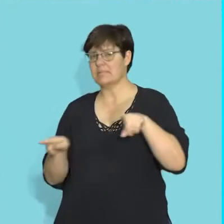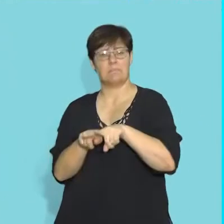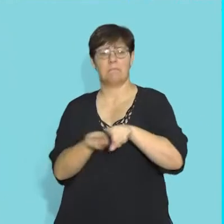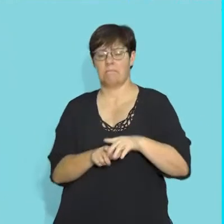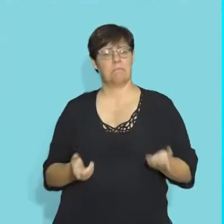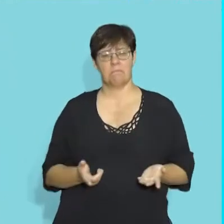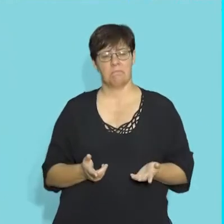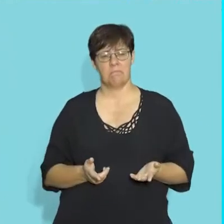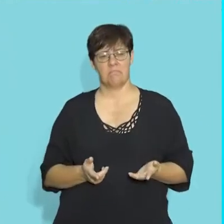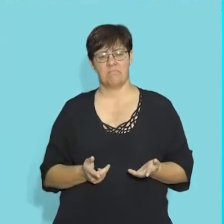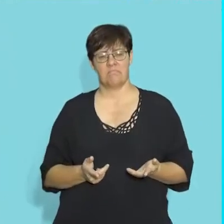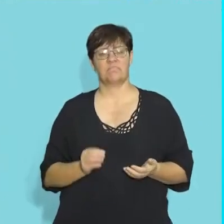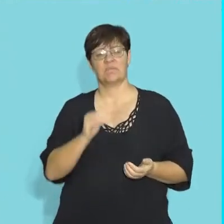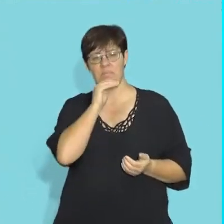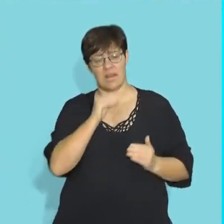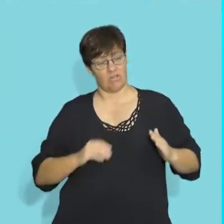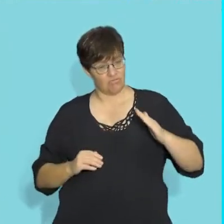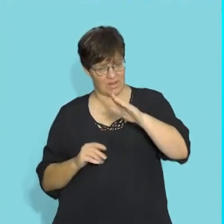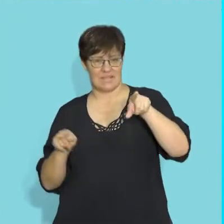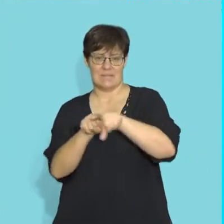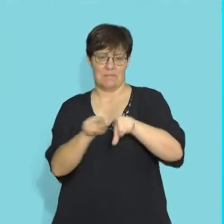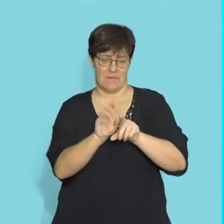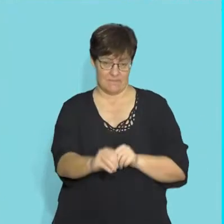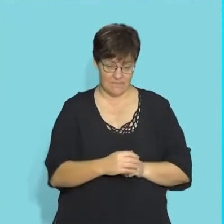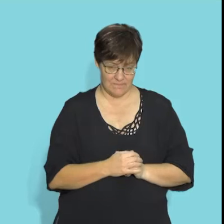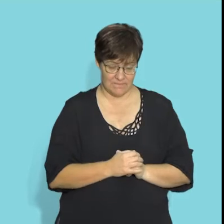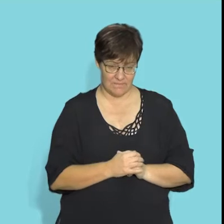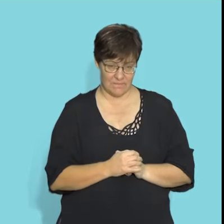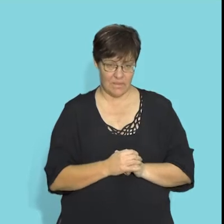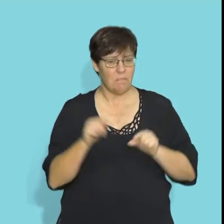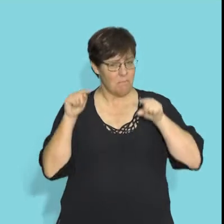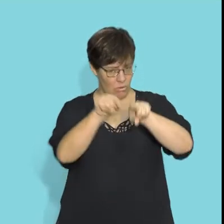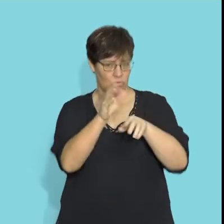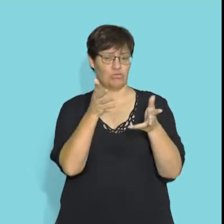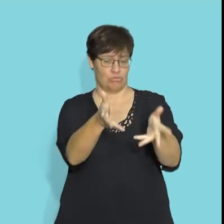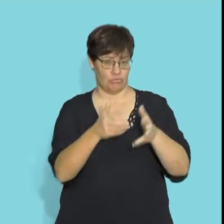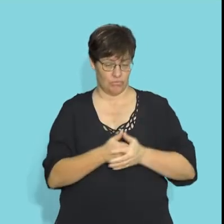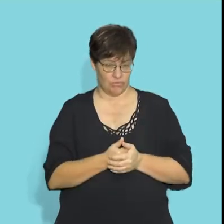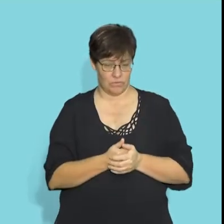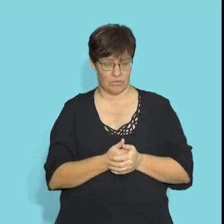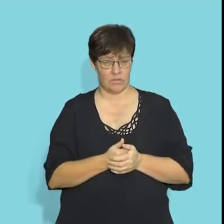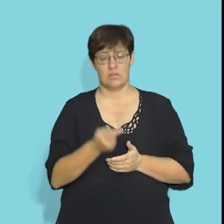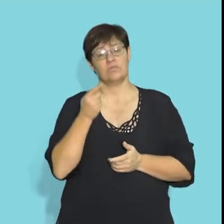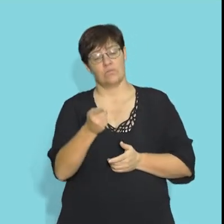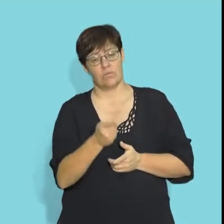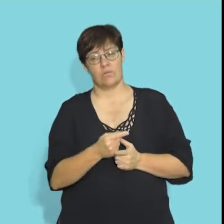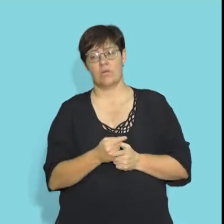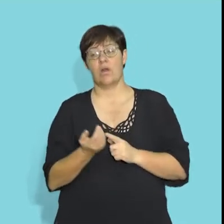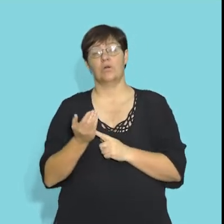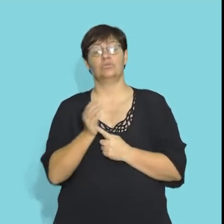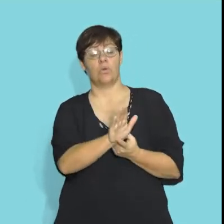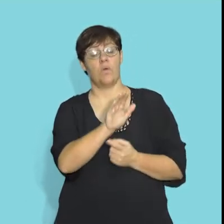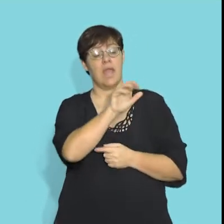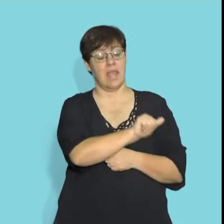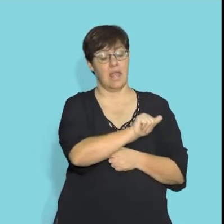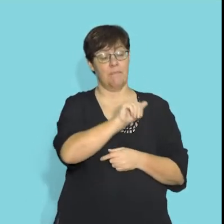same steepness, and so they're going to have the same gradients. And so here they say, and we're going to jump straight into the question, it